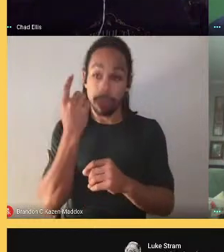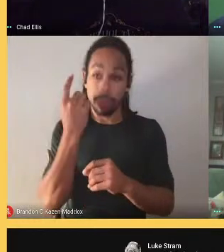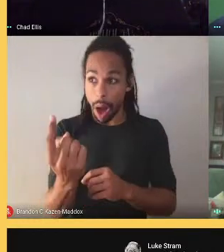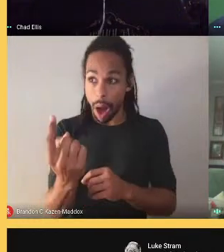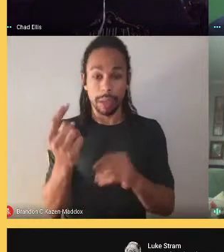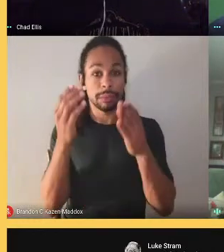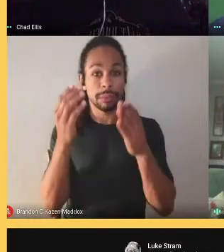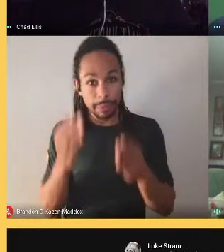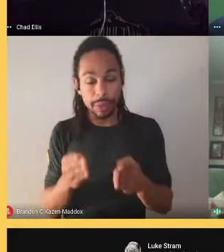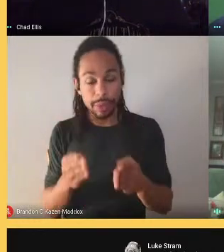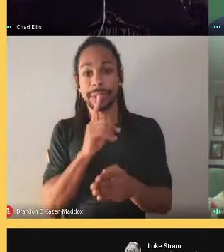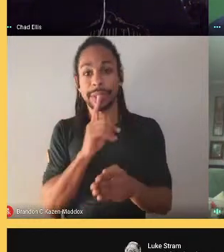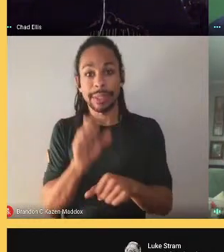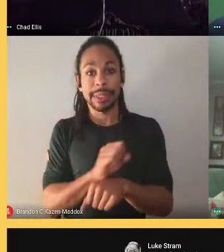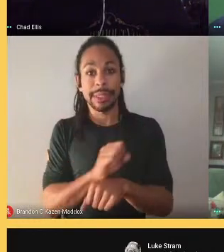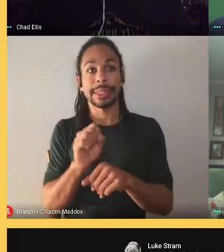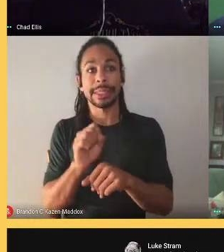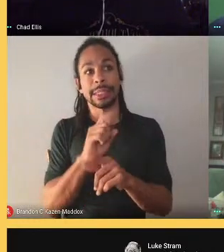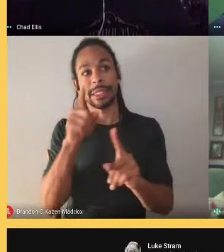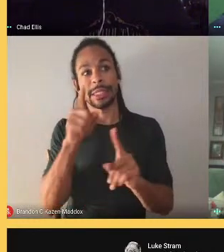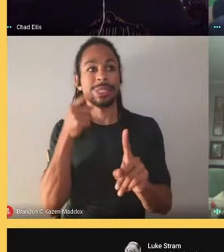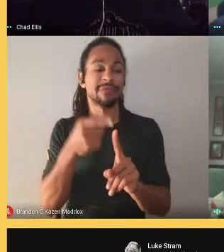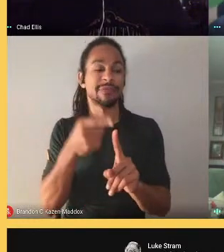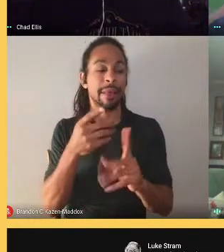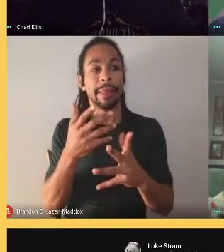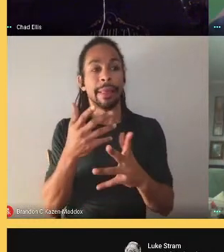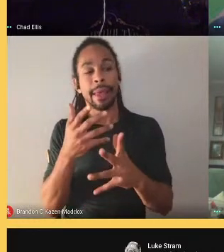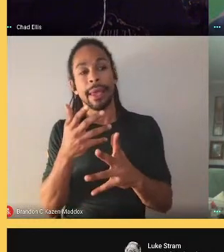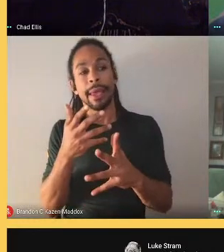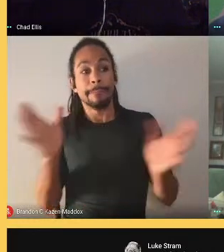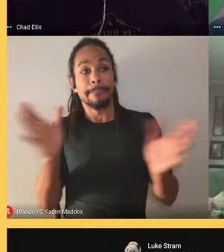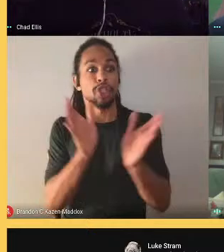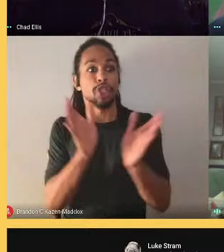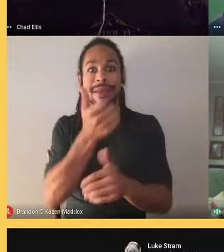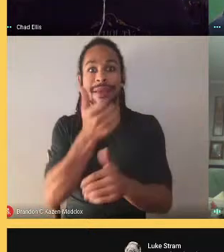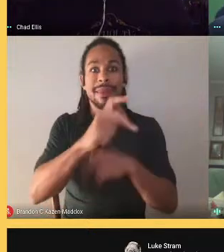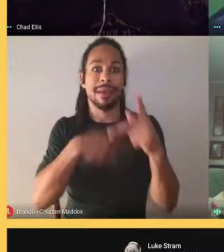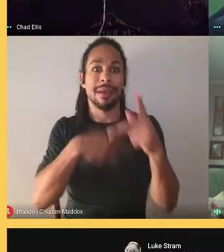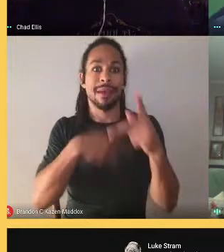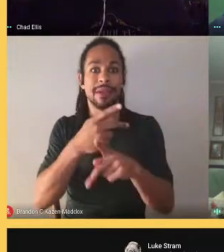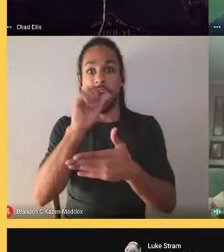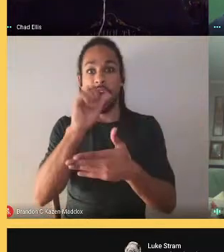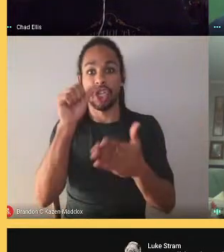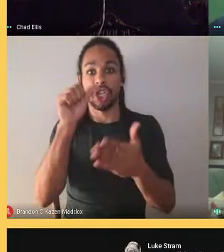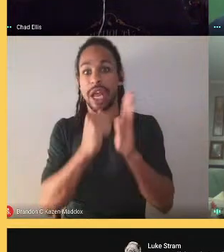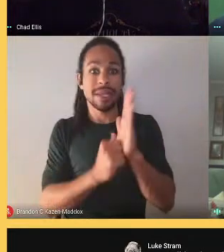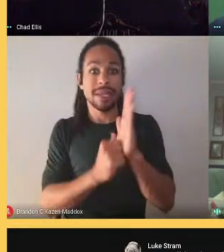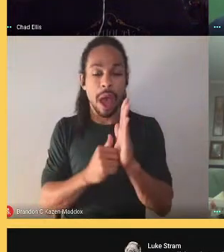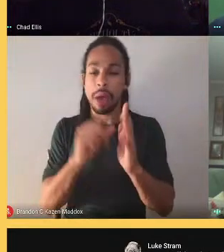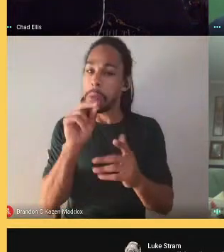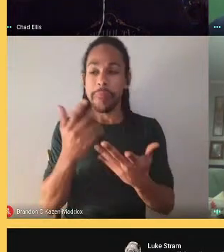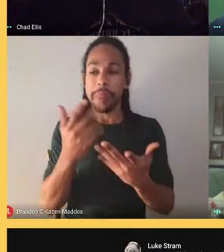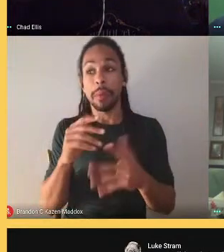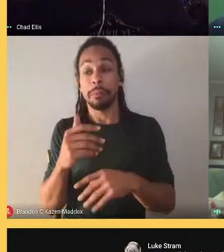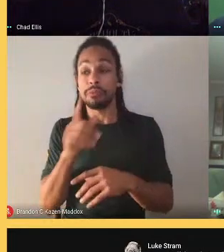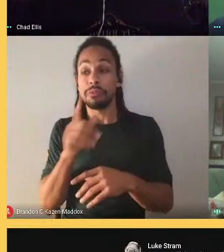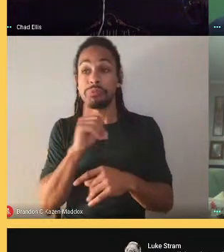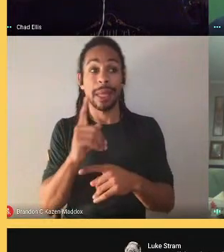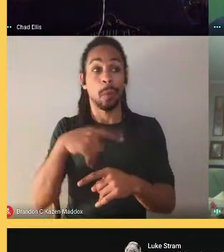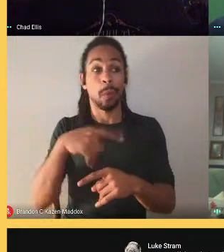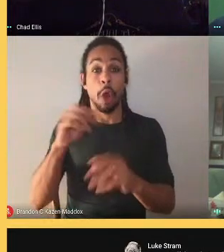deliberate agenda. They're just part of a giant mindless system that has all of these effects and that do have these very